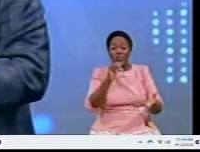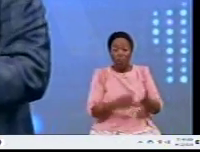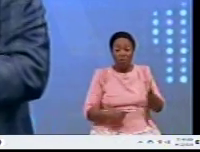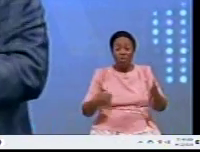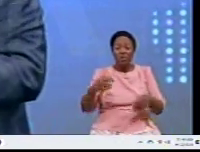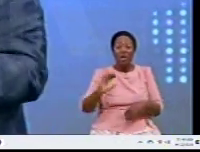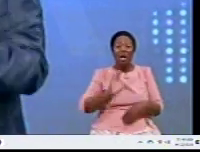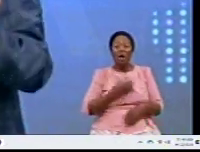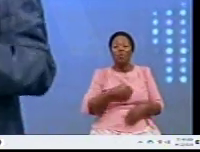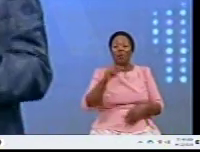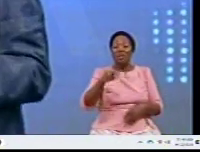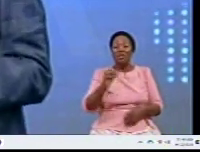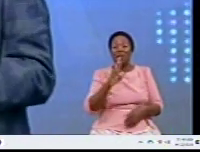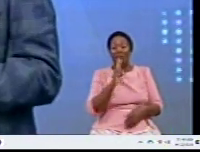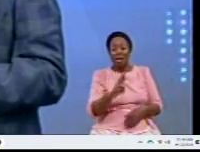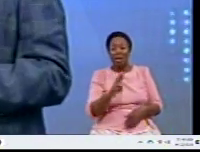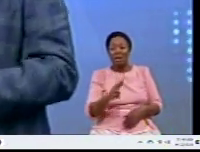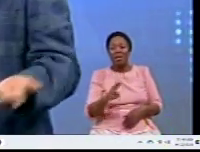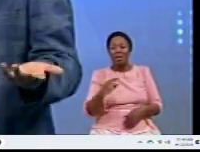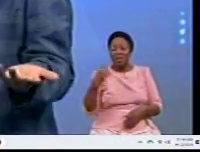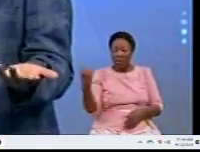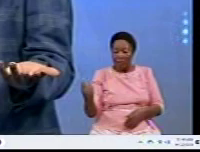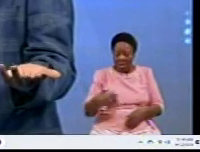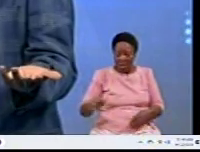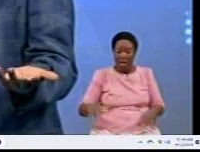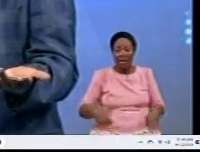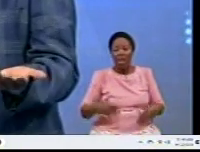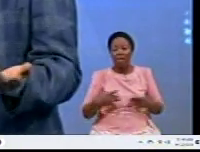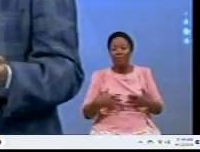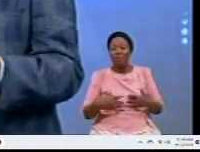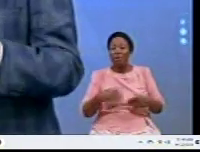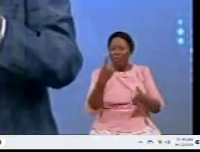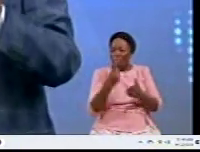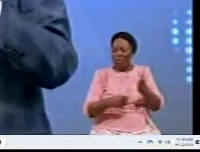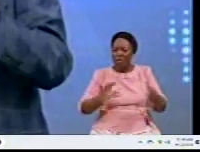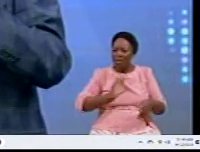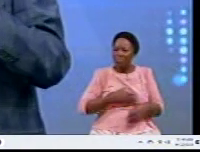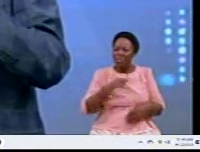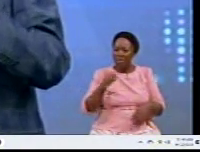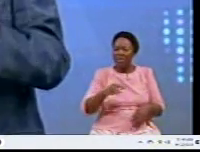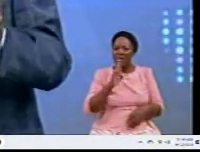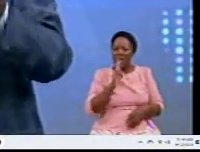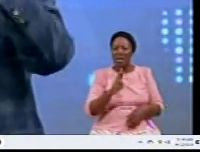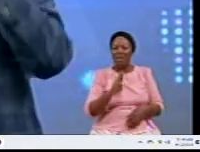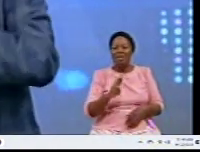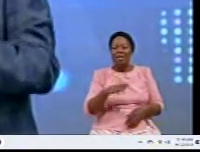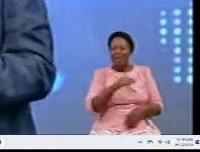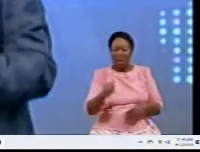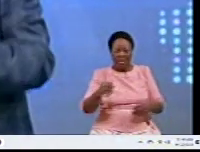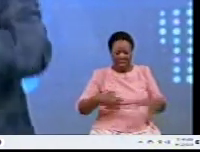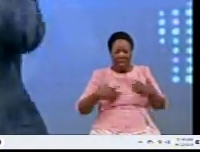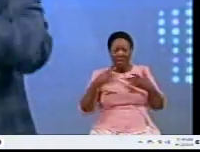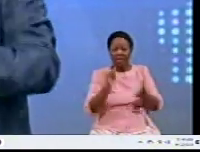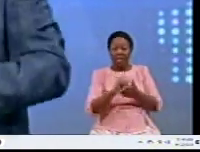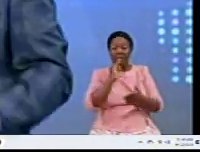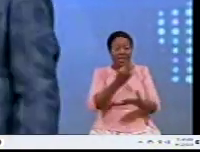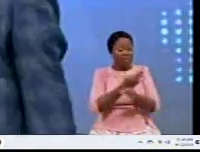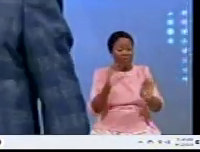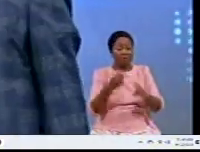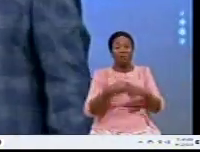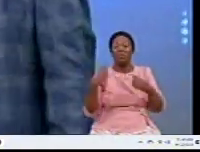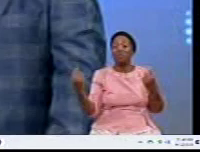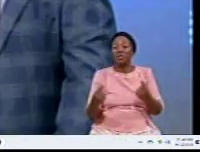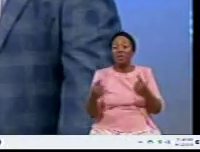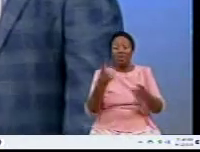needs are. Eternal life. What our needs are, a life that is free from sin. What